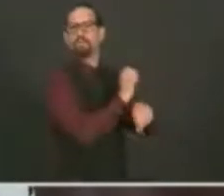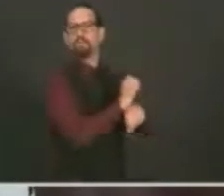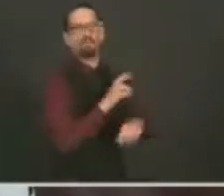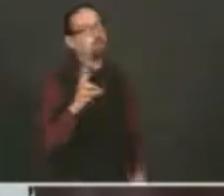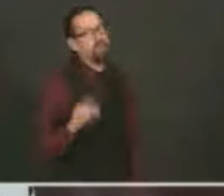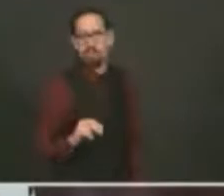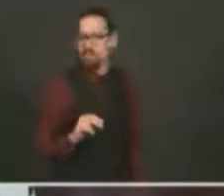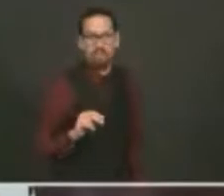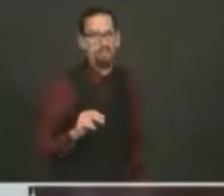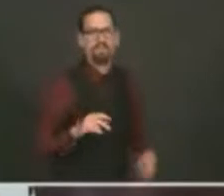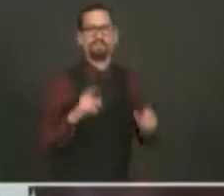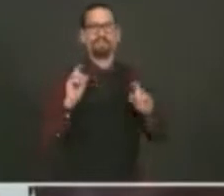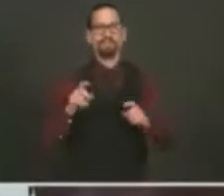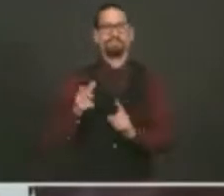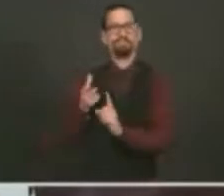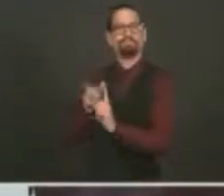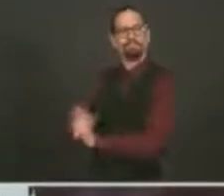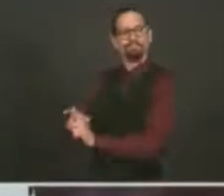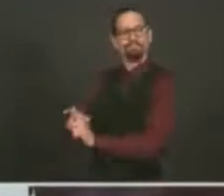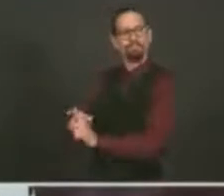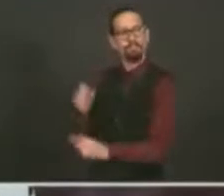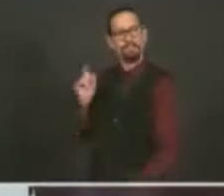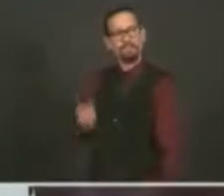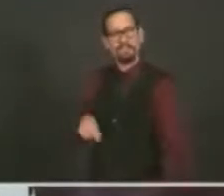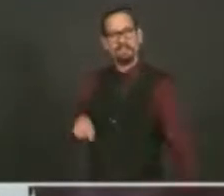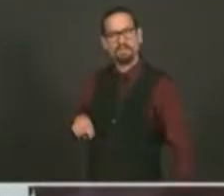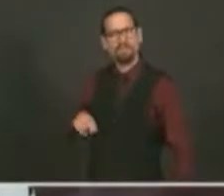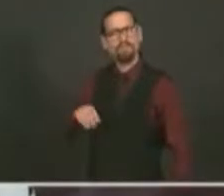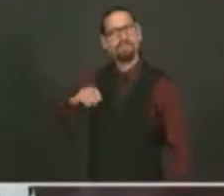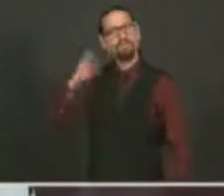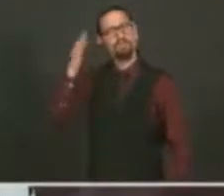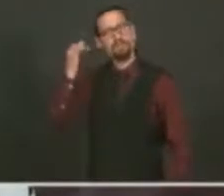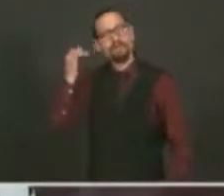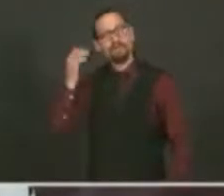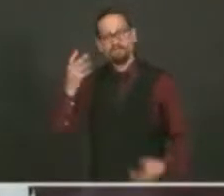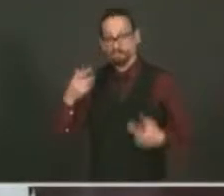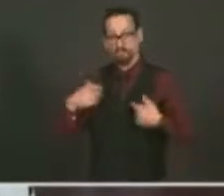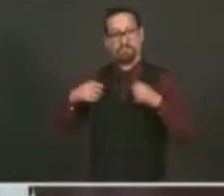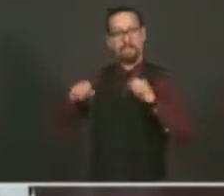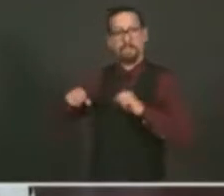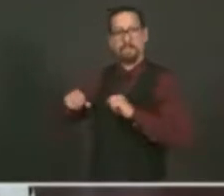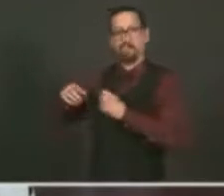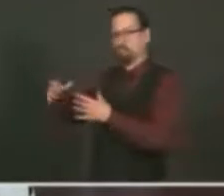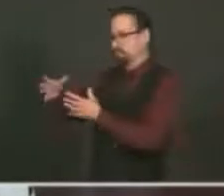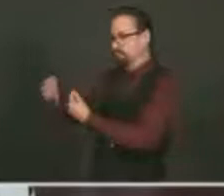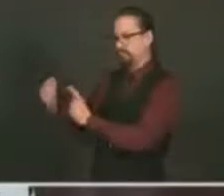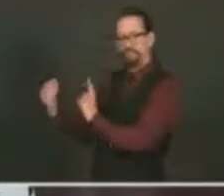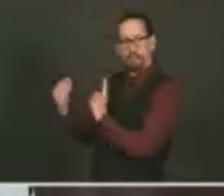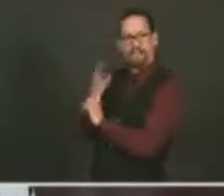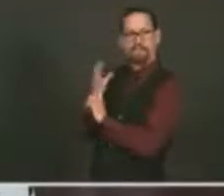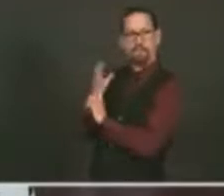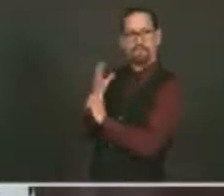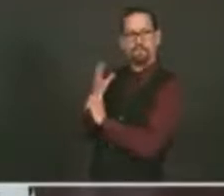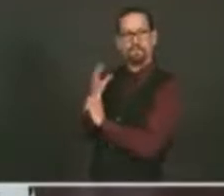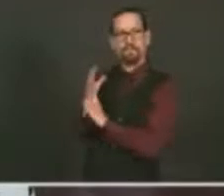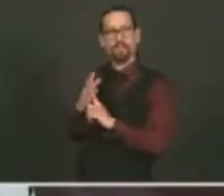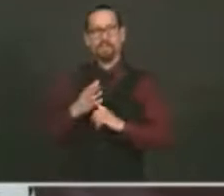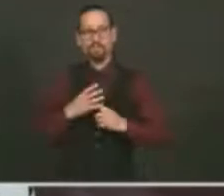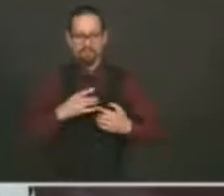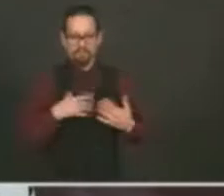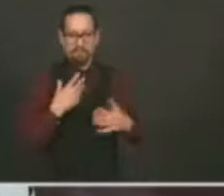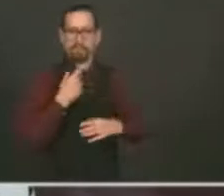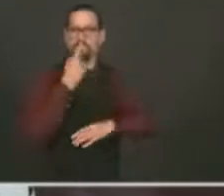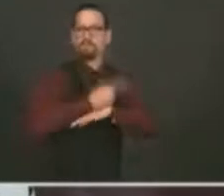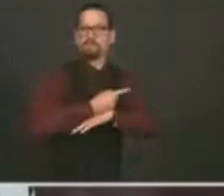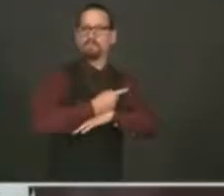That's because it can take time for symptoms to develop. You could have COVID-19